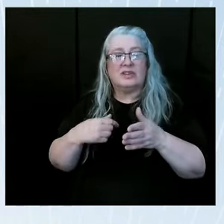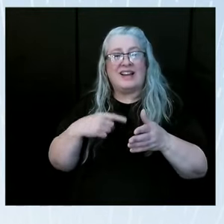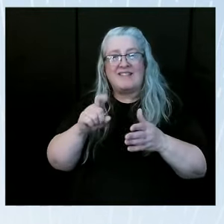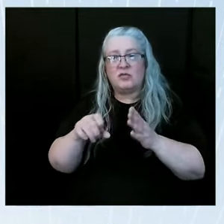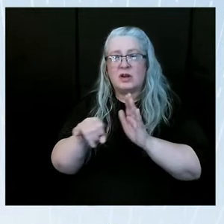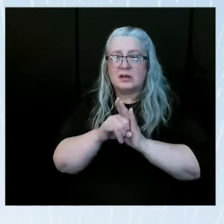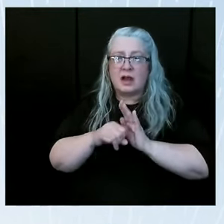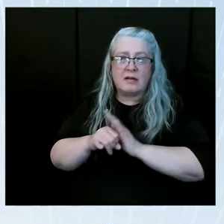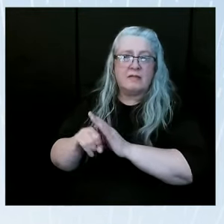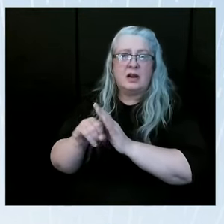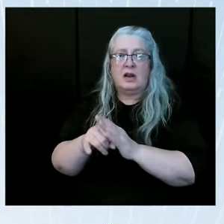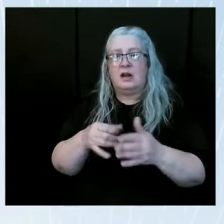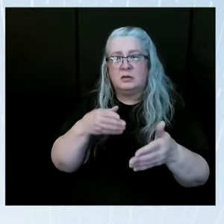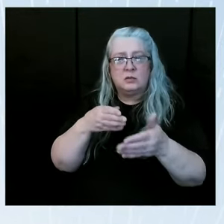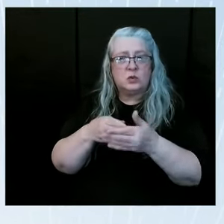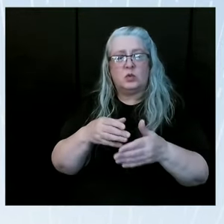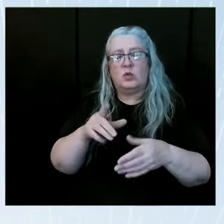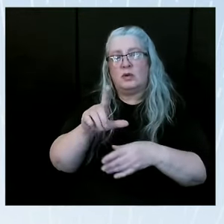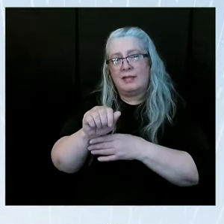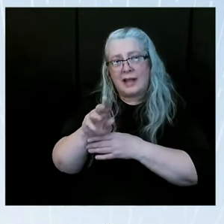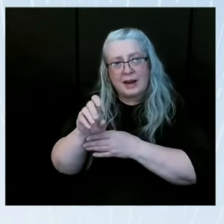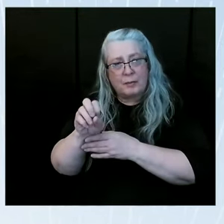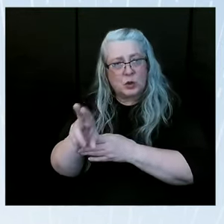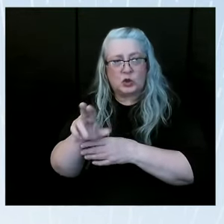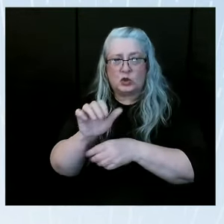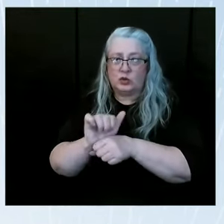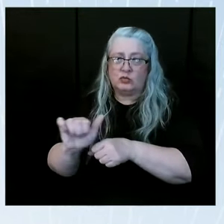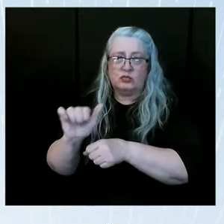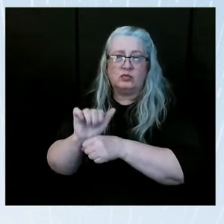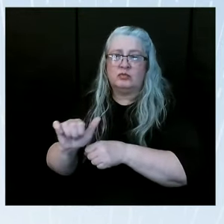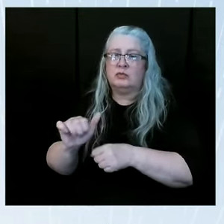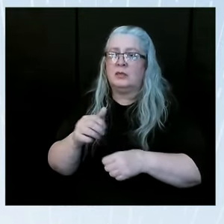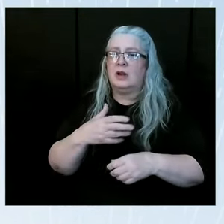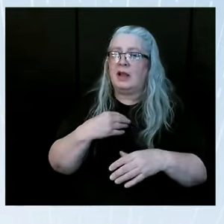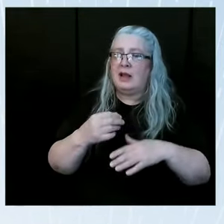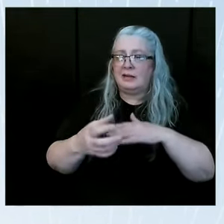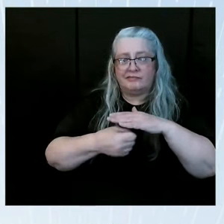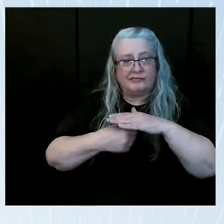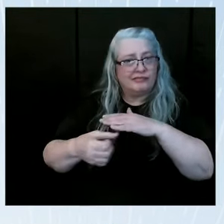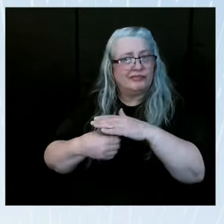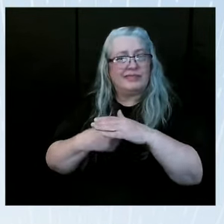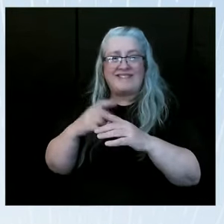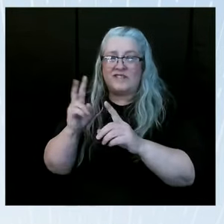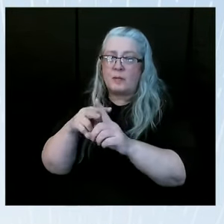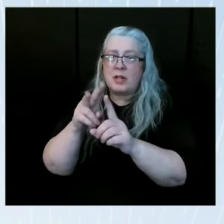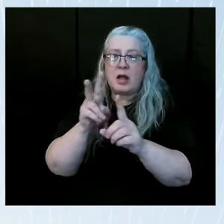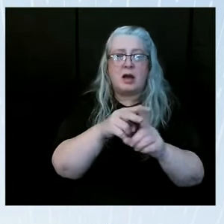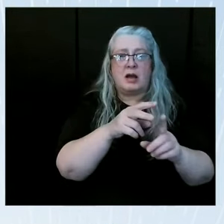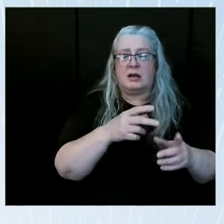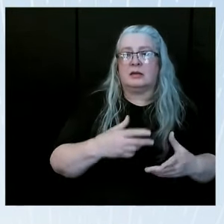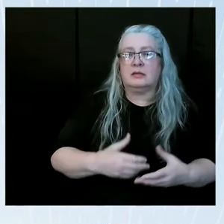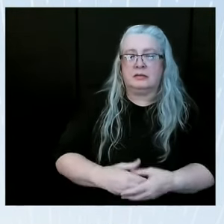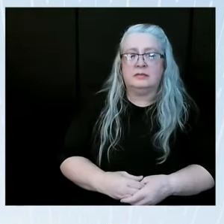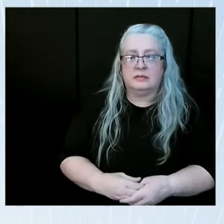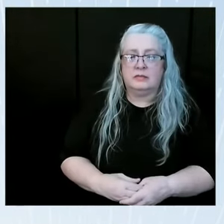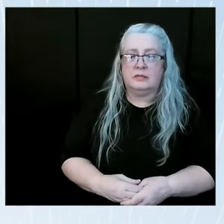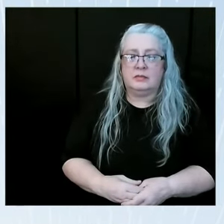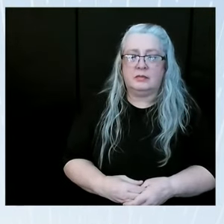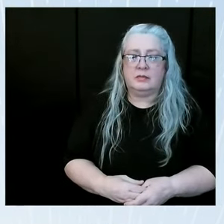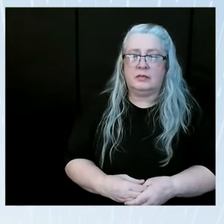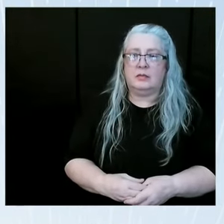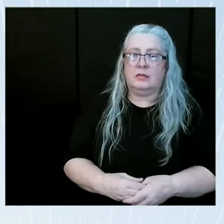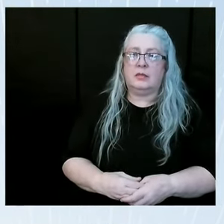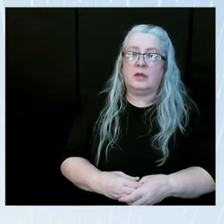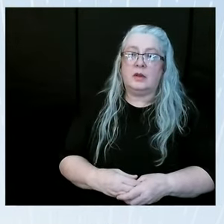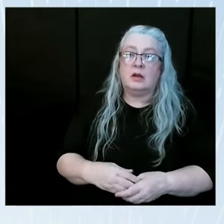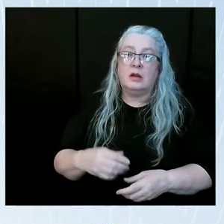trafficking. Finally, the department is helping build capacity to combat human trafficking nationwide. In